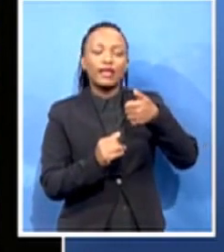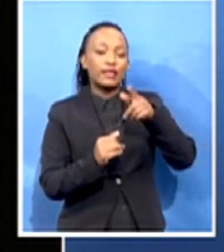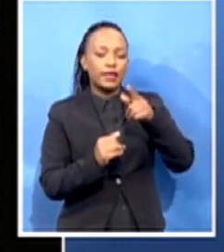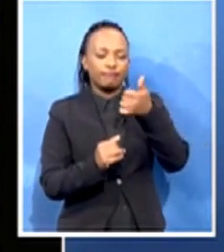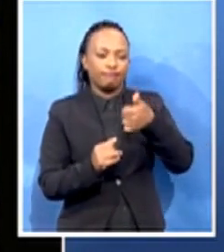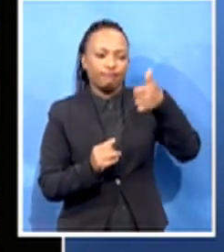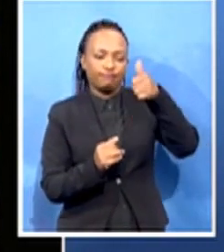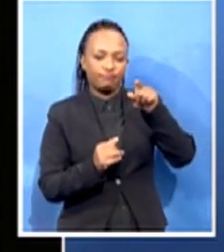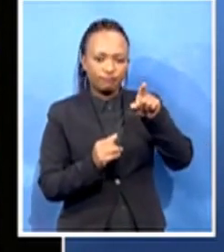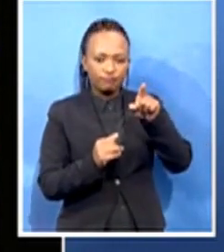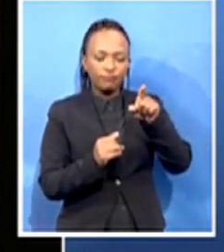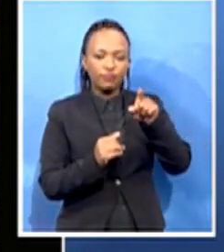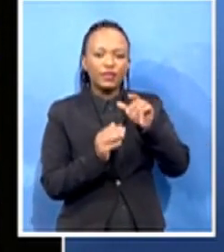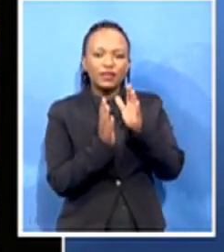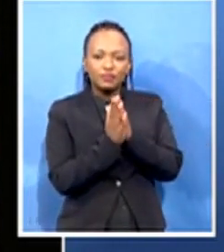wage agreements,